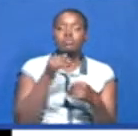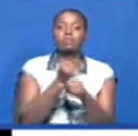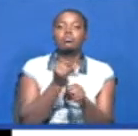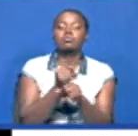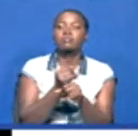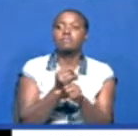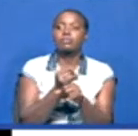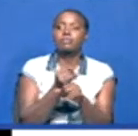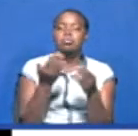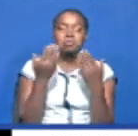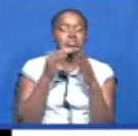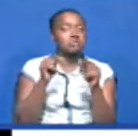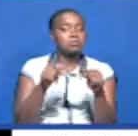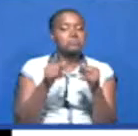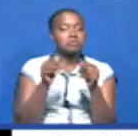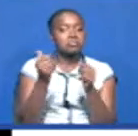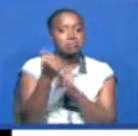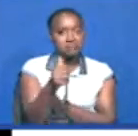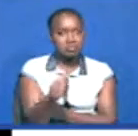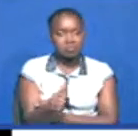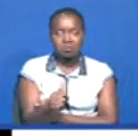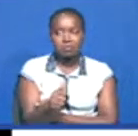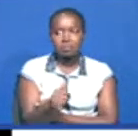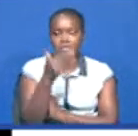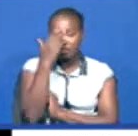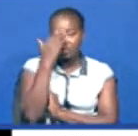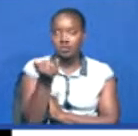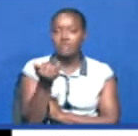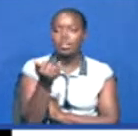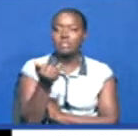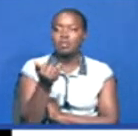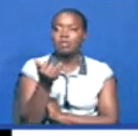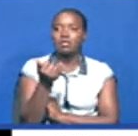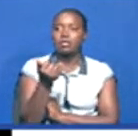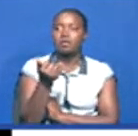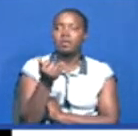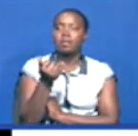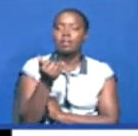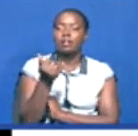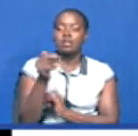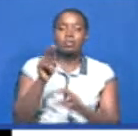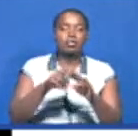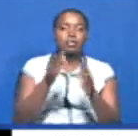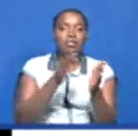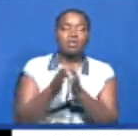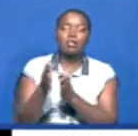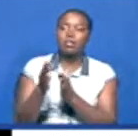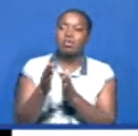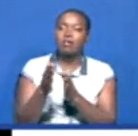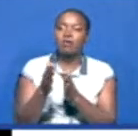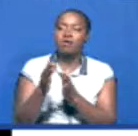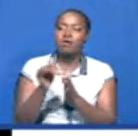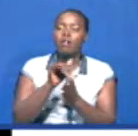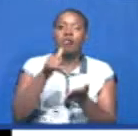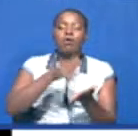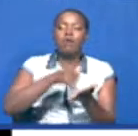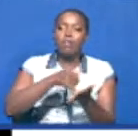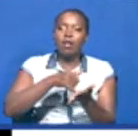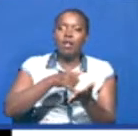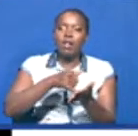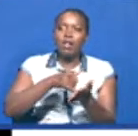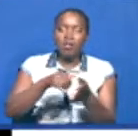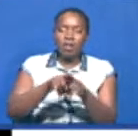to finish it today, because as we sit and plan, those involved in the